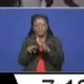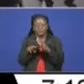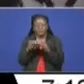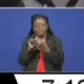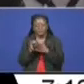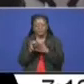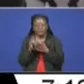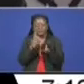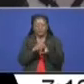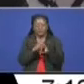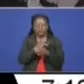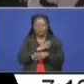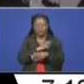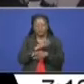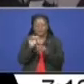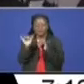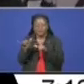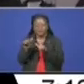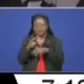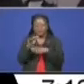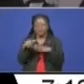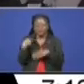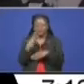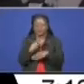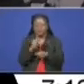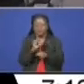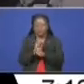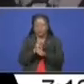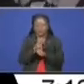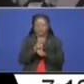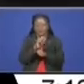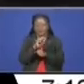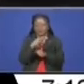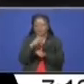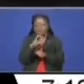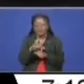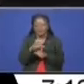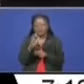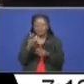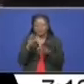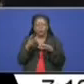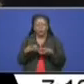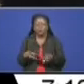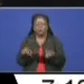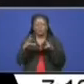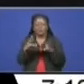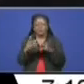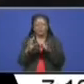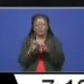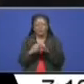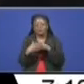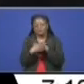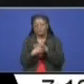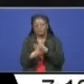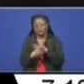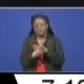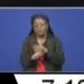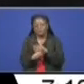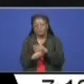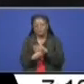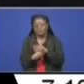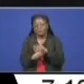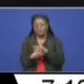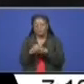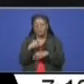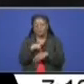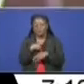country a work ethic that is worthy of emulation. I, along with the members of this